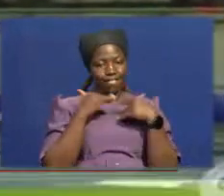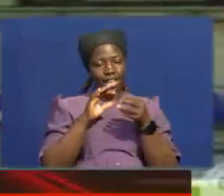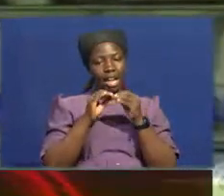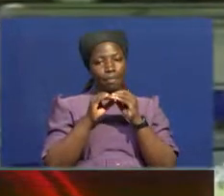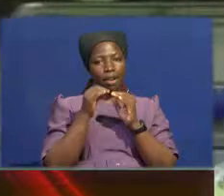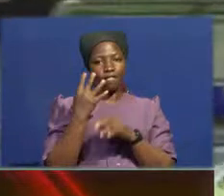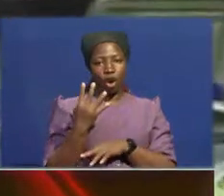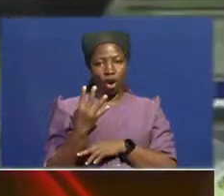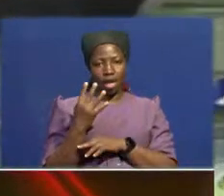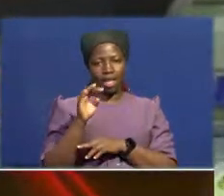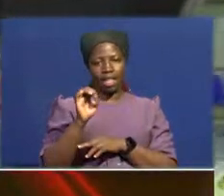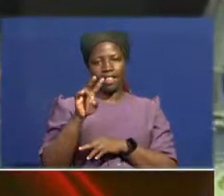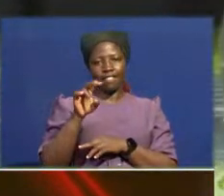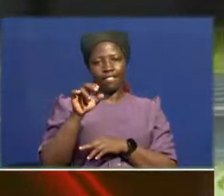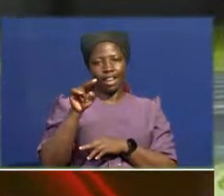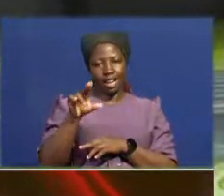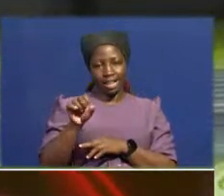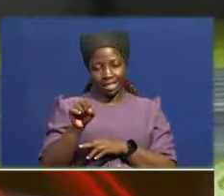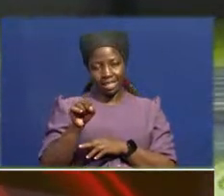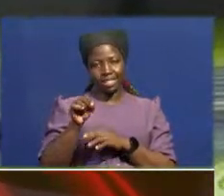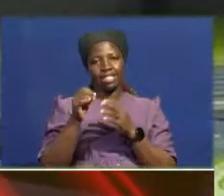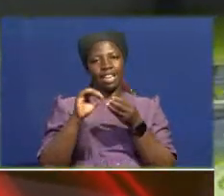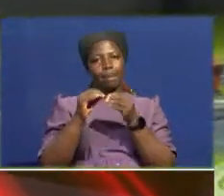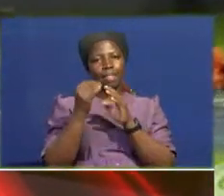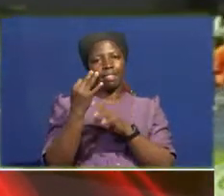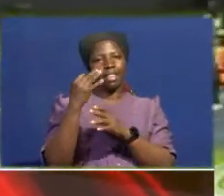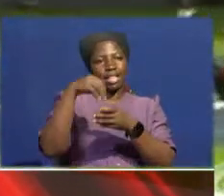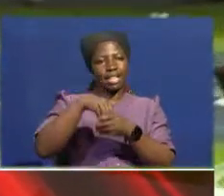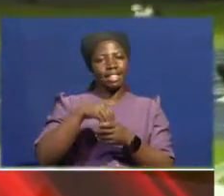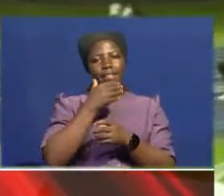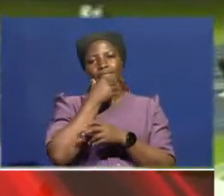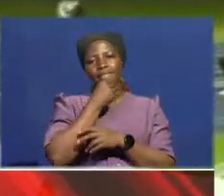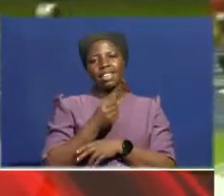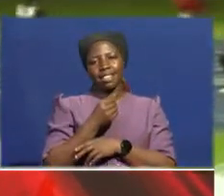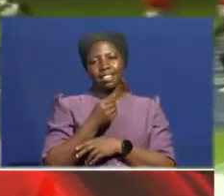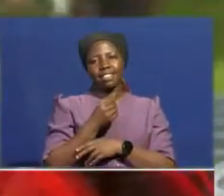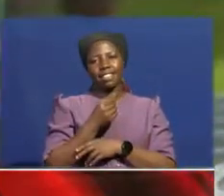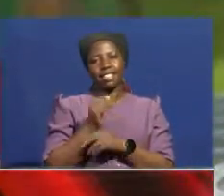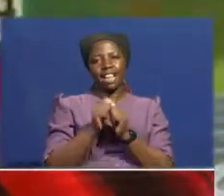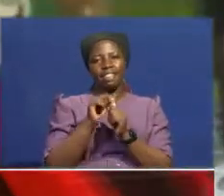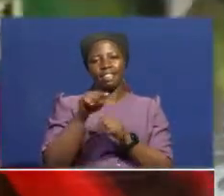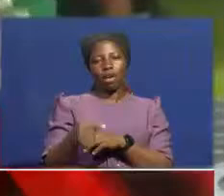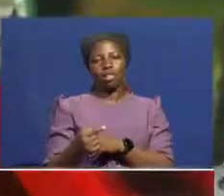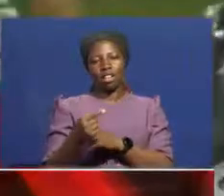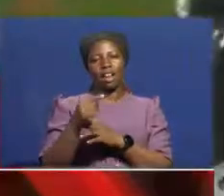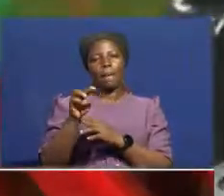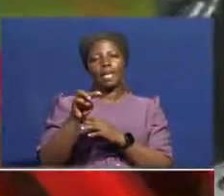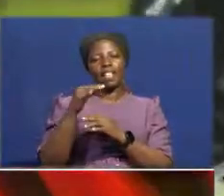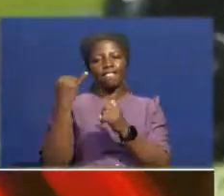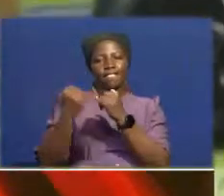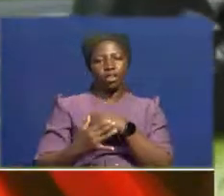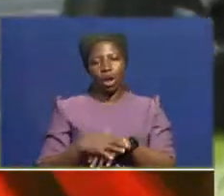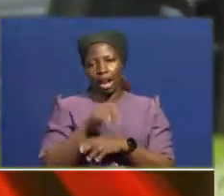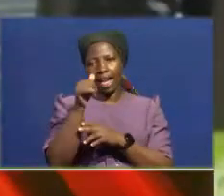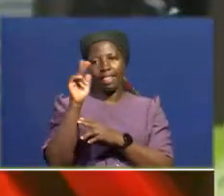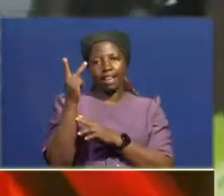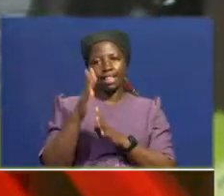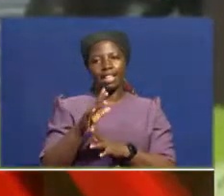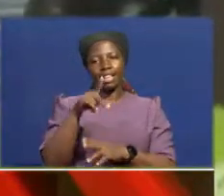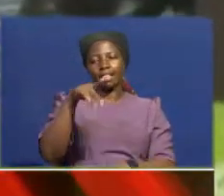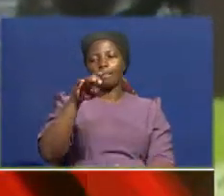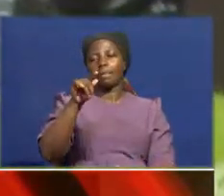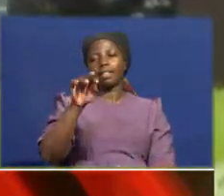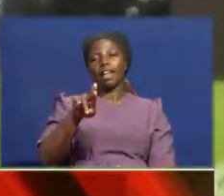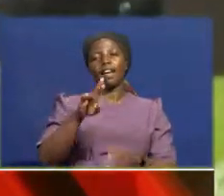Kiptum completed the podium dash in the men's 10,000 final, bragging bronze for Team Kenya. Another Kenyan, Peter Mwaniki, finished a